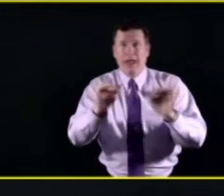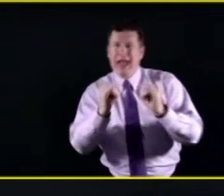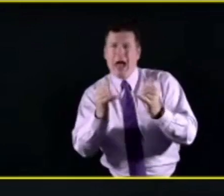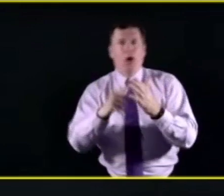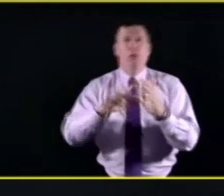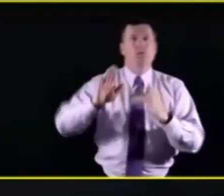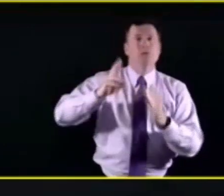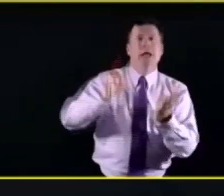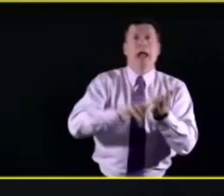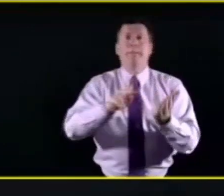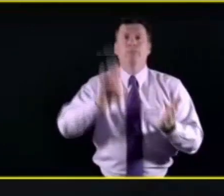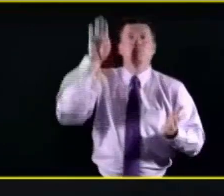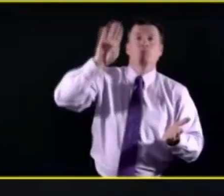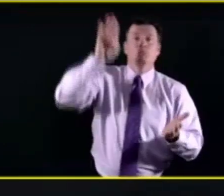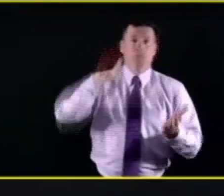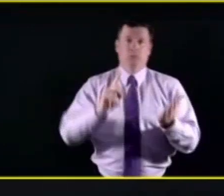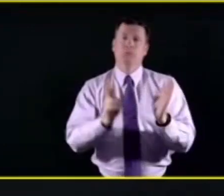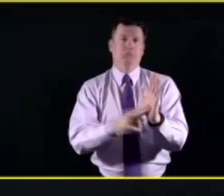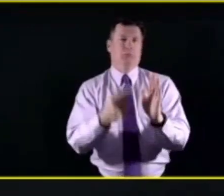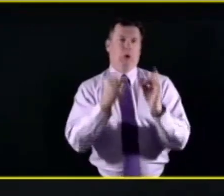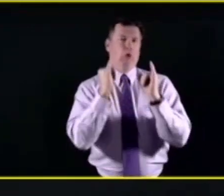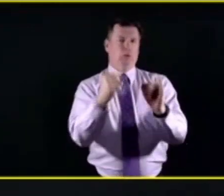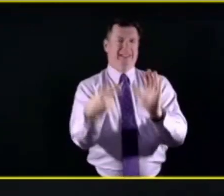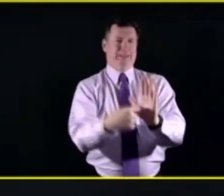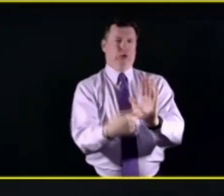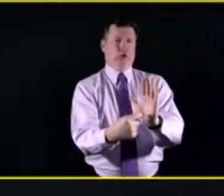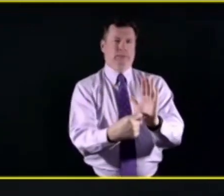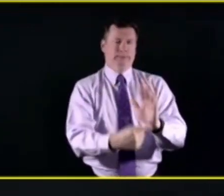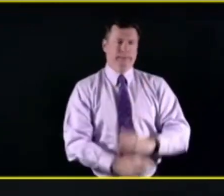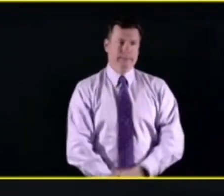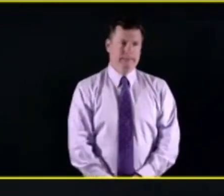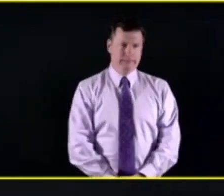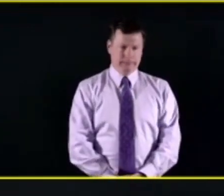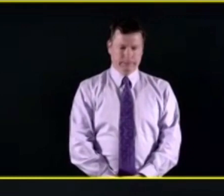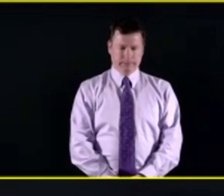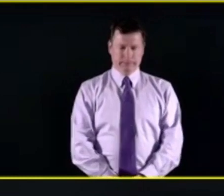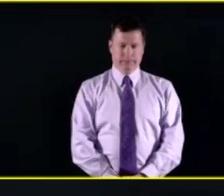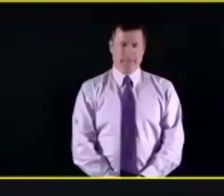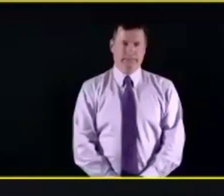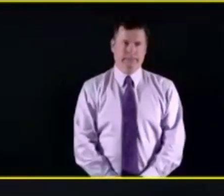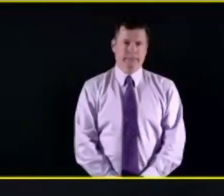We need to unmute her. Contact tracing was already asked, but